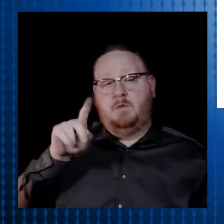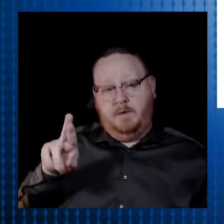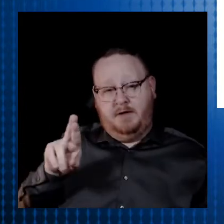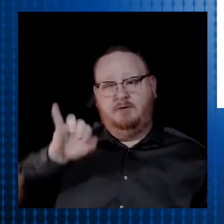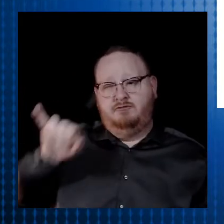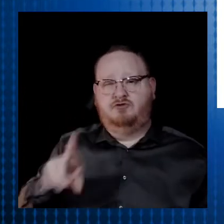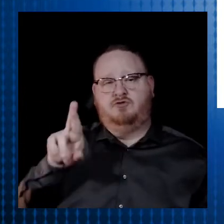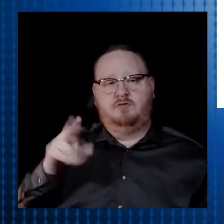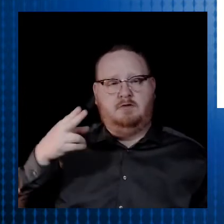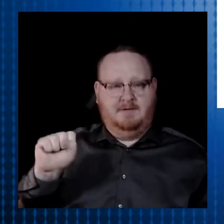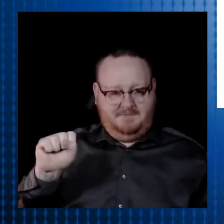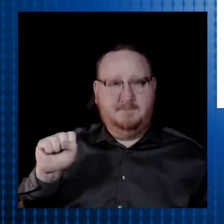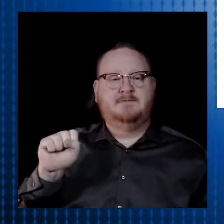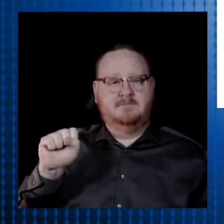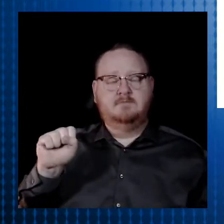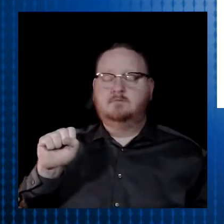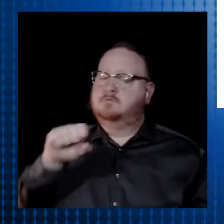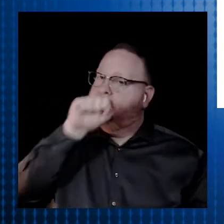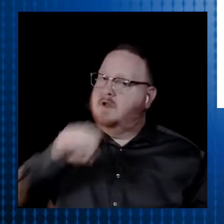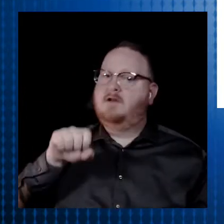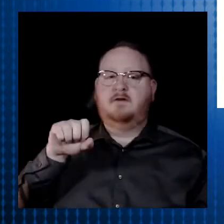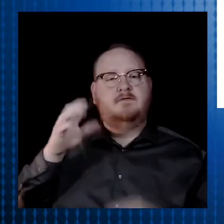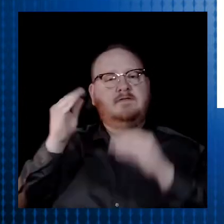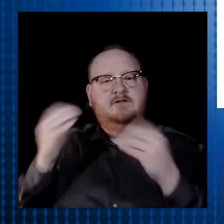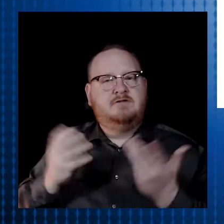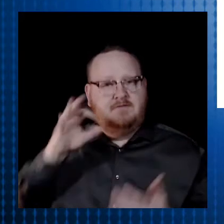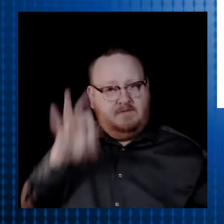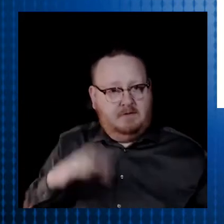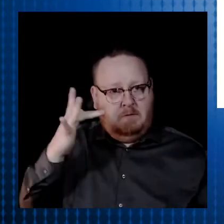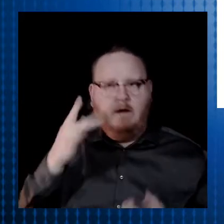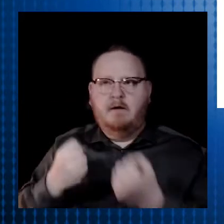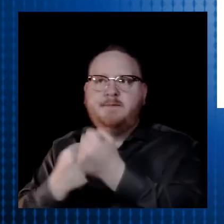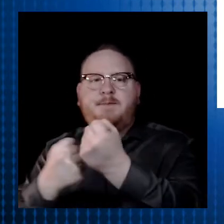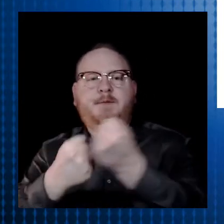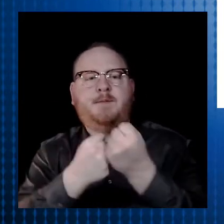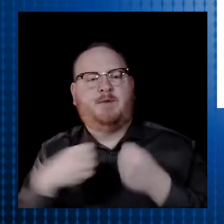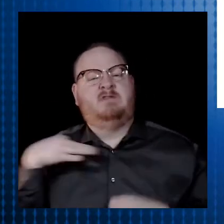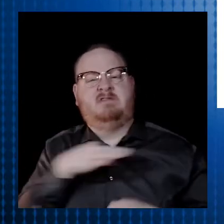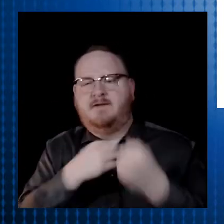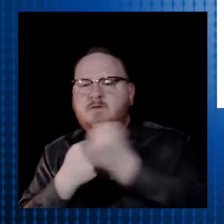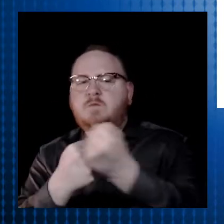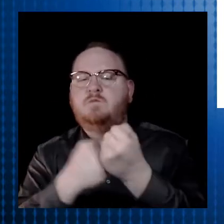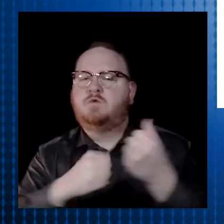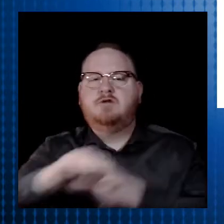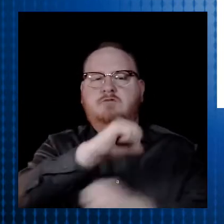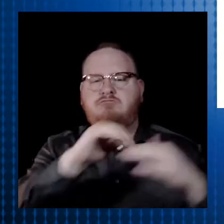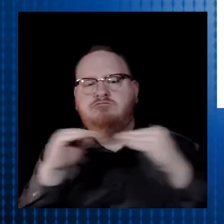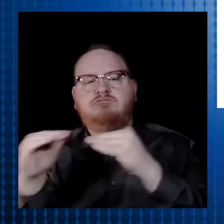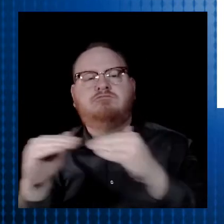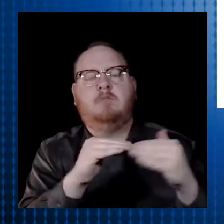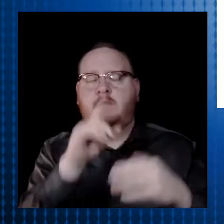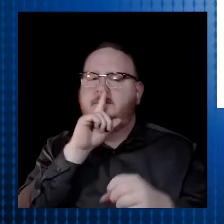of the support the staff gives to one another, the honesty and resilience of our students, and the commitment to the city